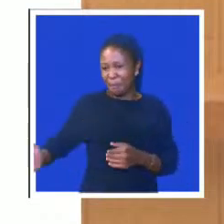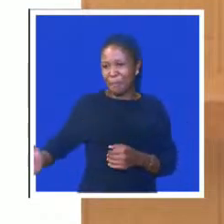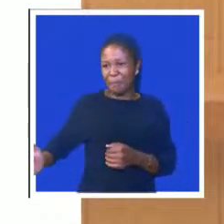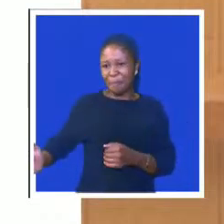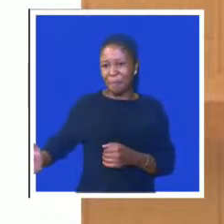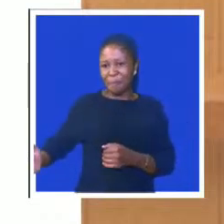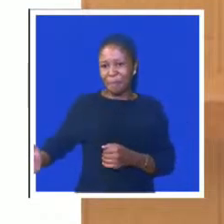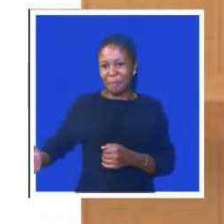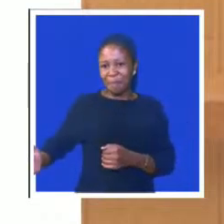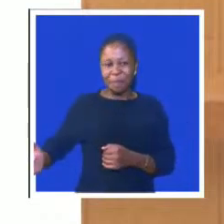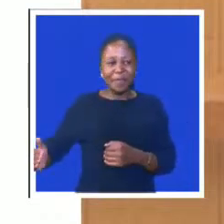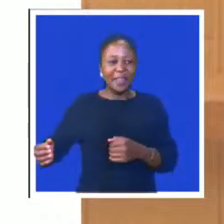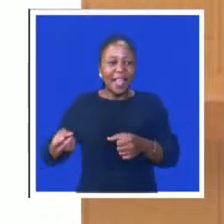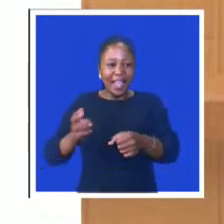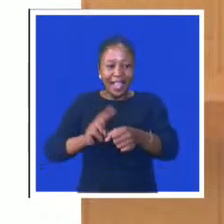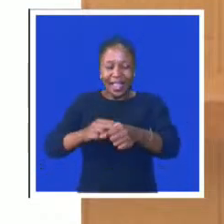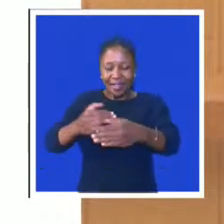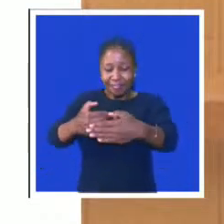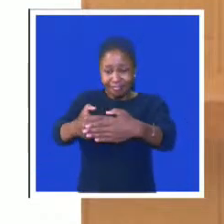behind.